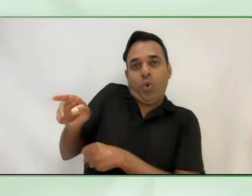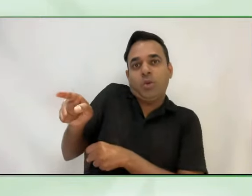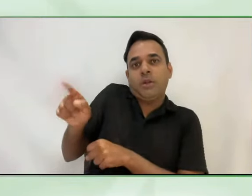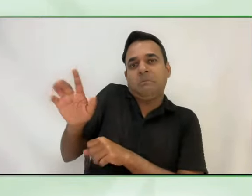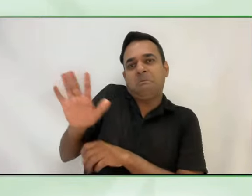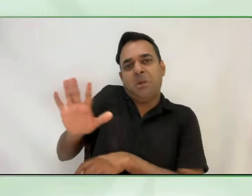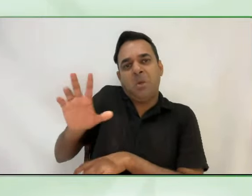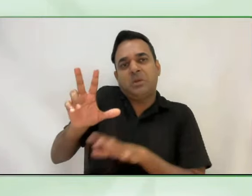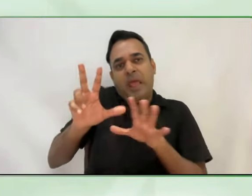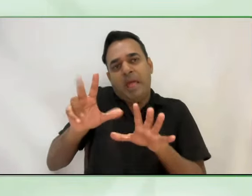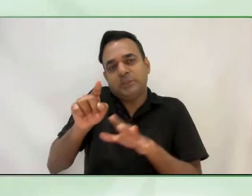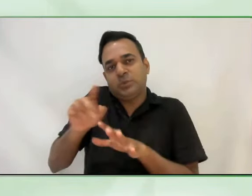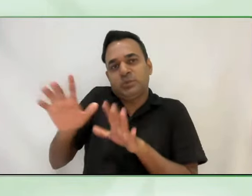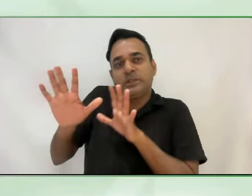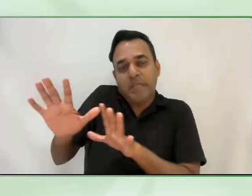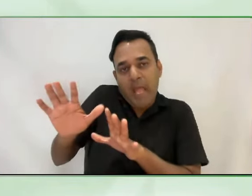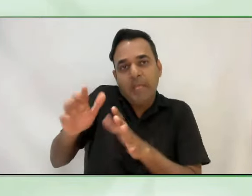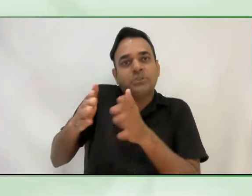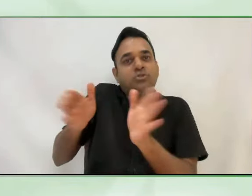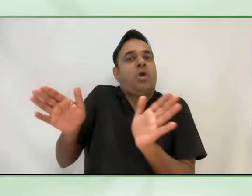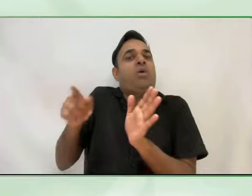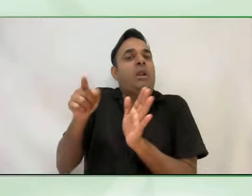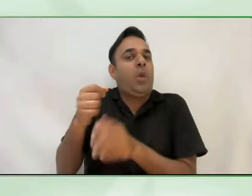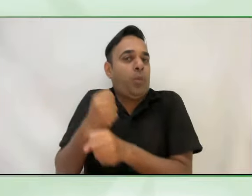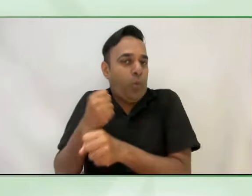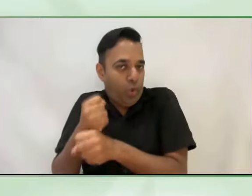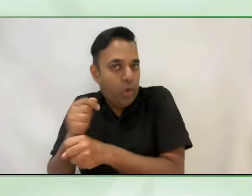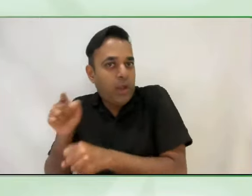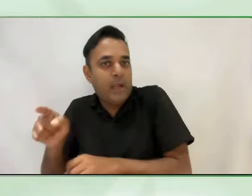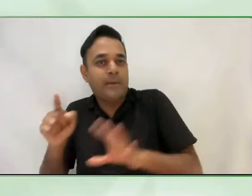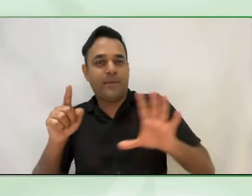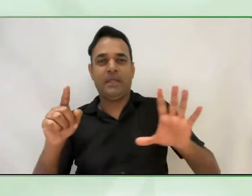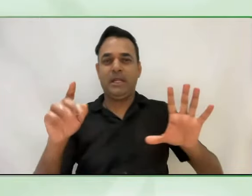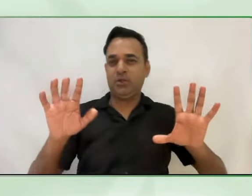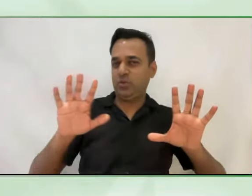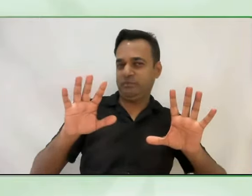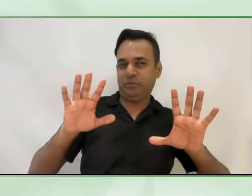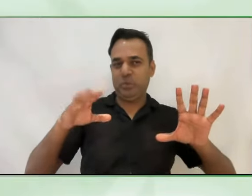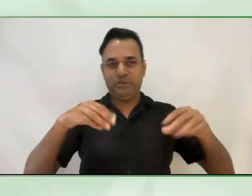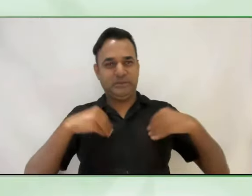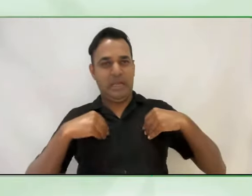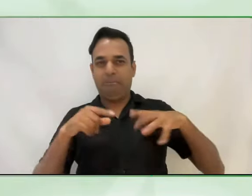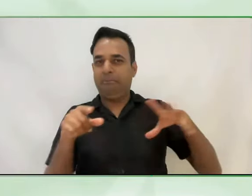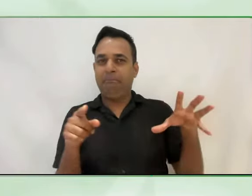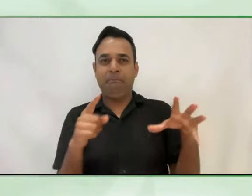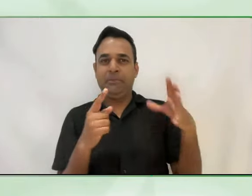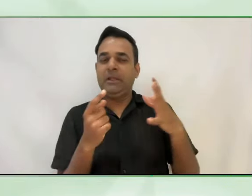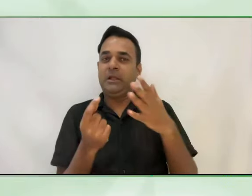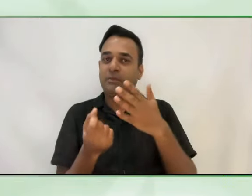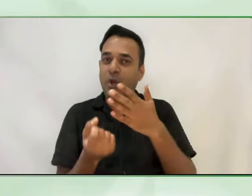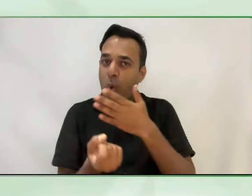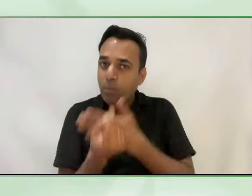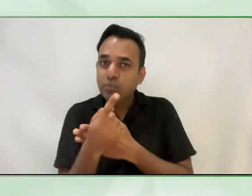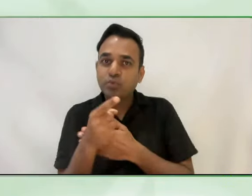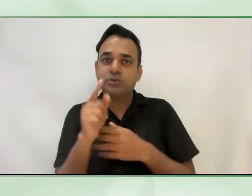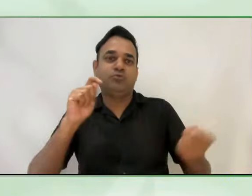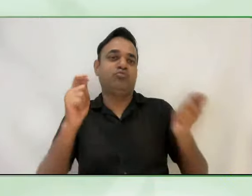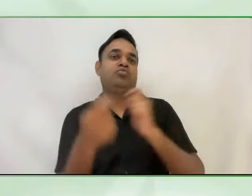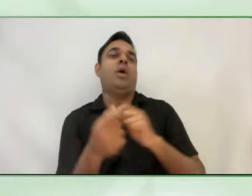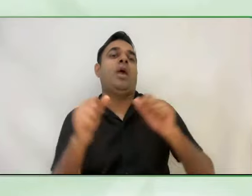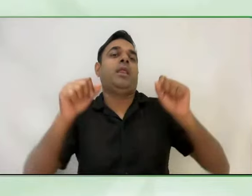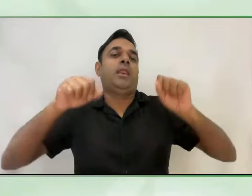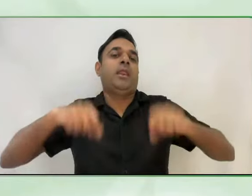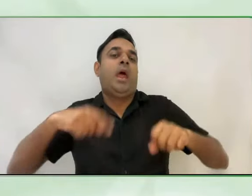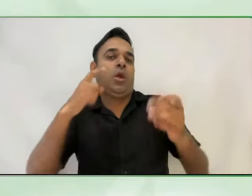employers when they begin to think in this way, because what they're really thinking about is how do they maximize the performance of every single employee in